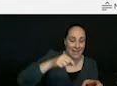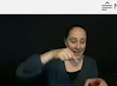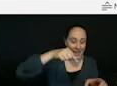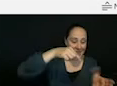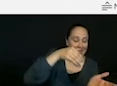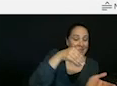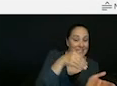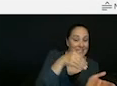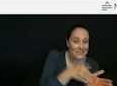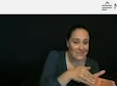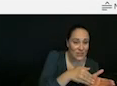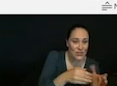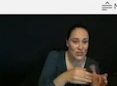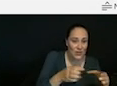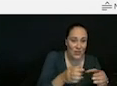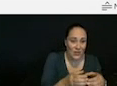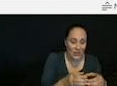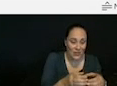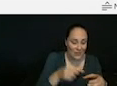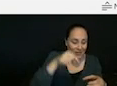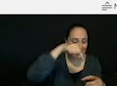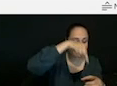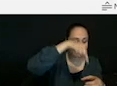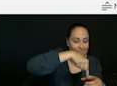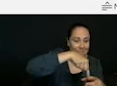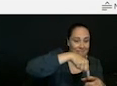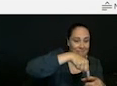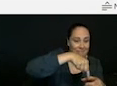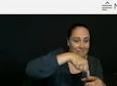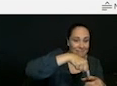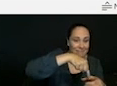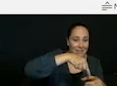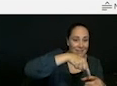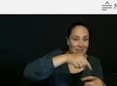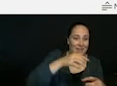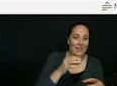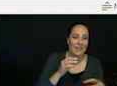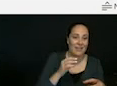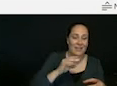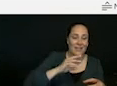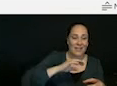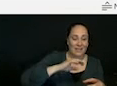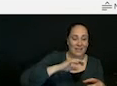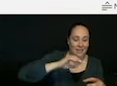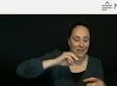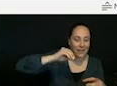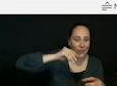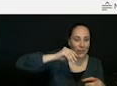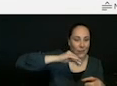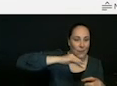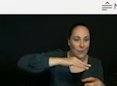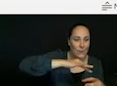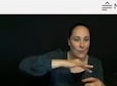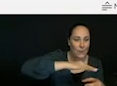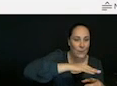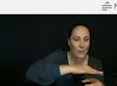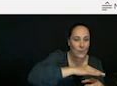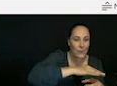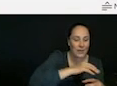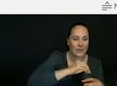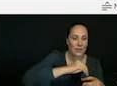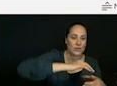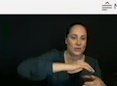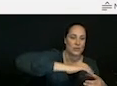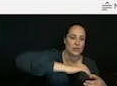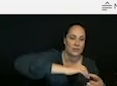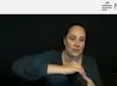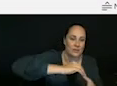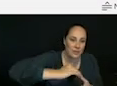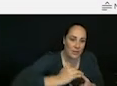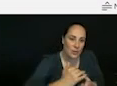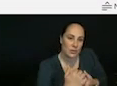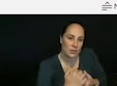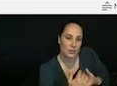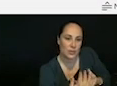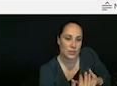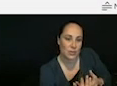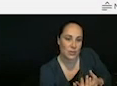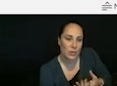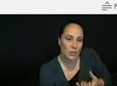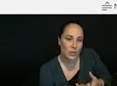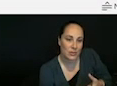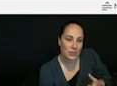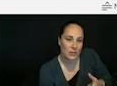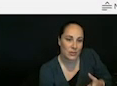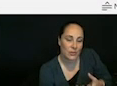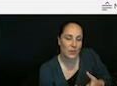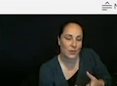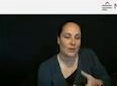little dip forming. All the fluid is going towards the walls. So when you start to stir your coffee or tea, right? What are you doing? You're pushing the liquid